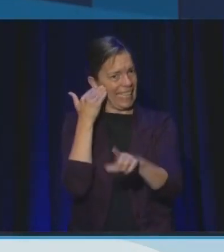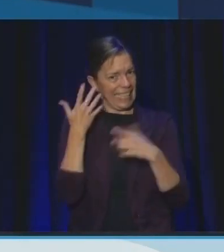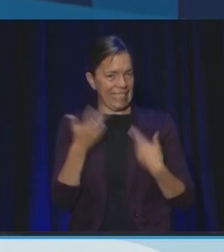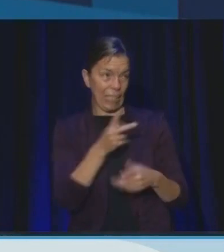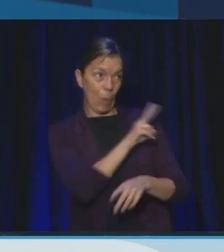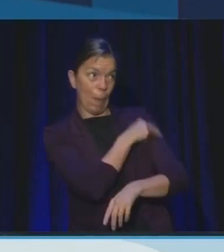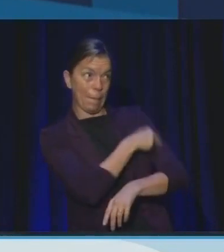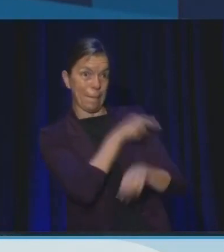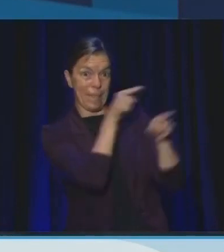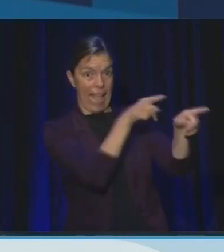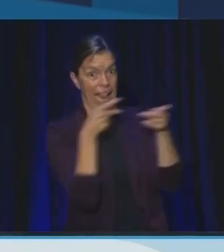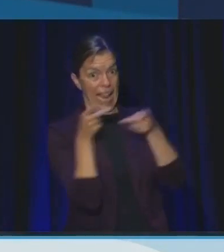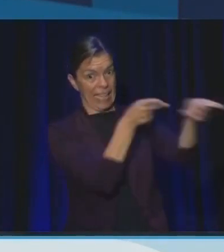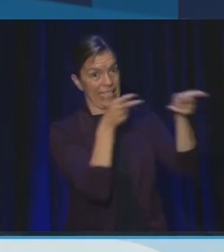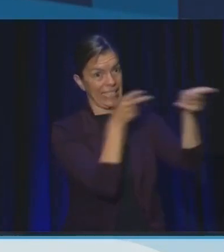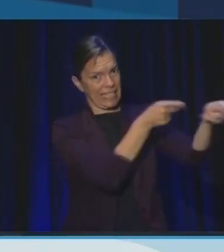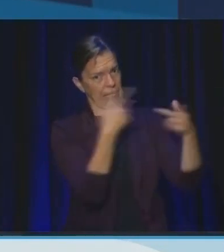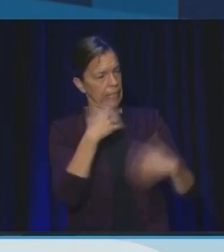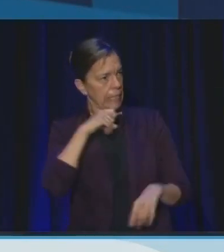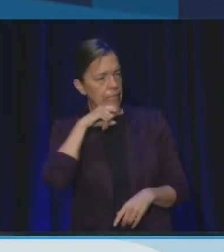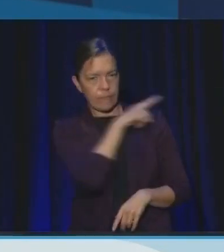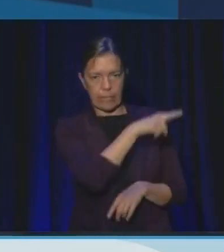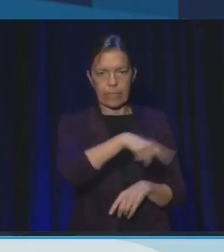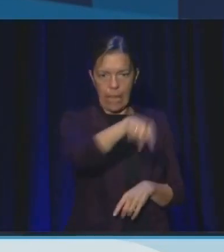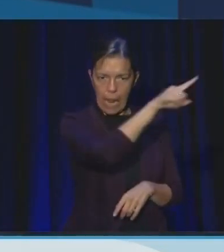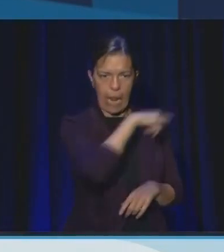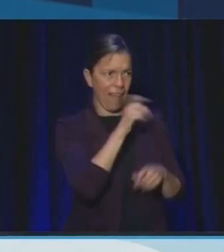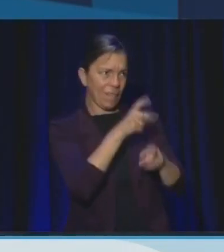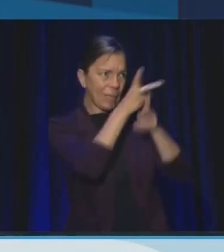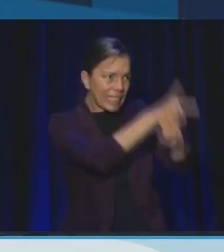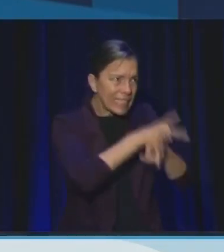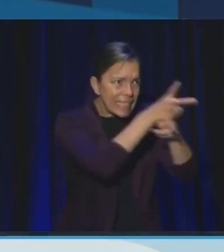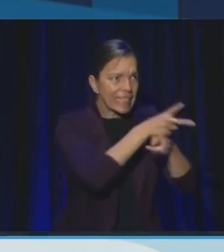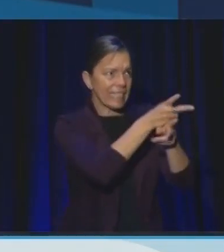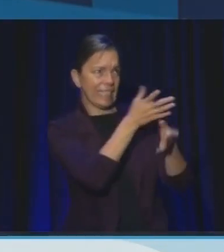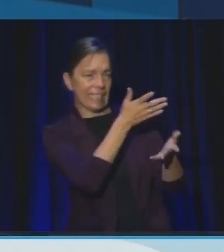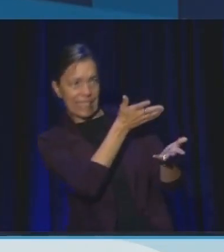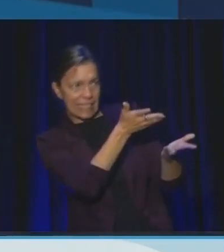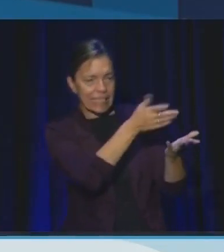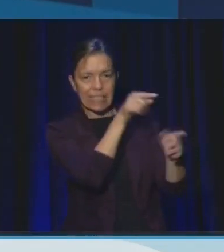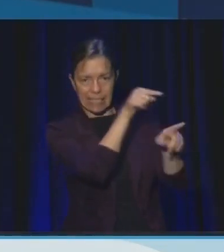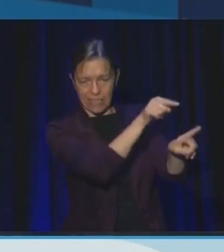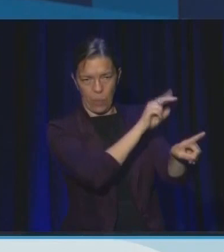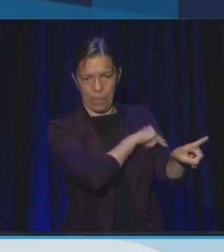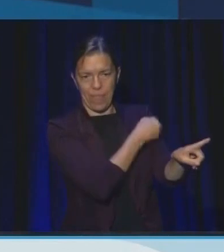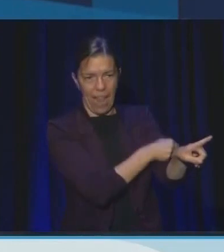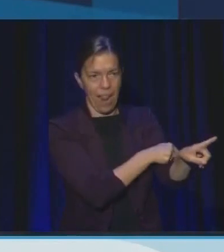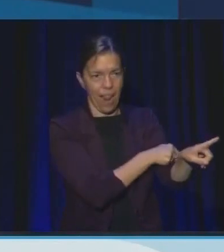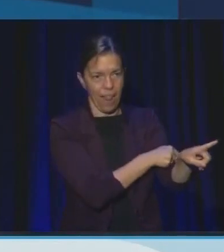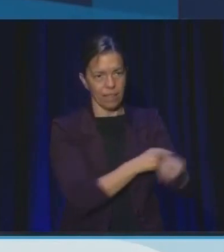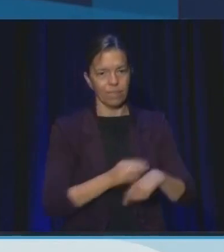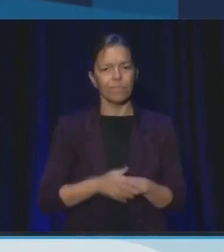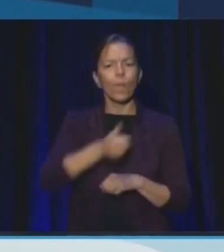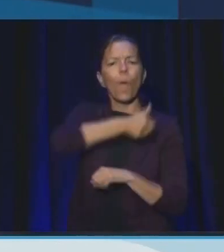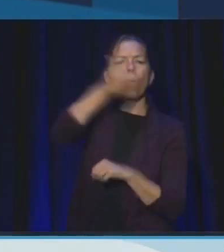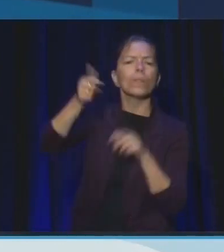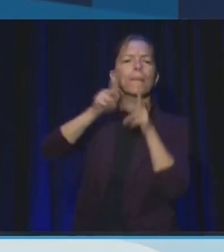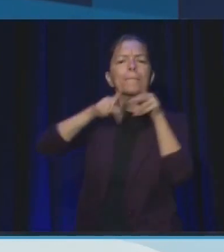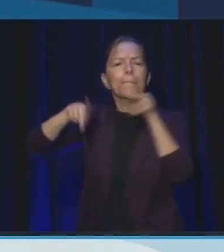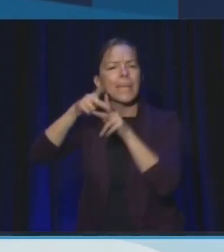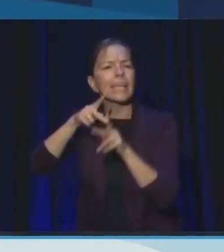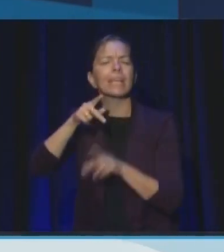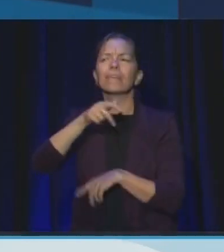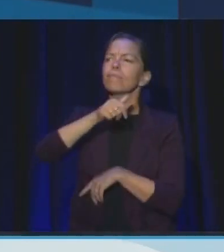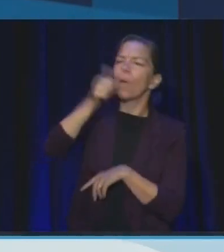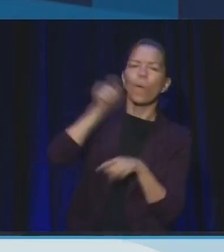in the health hospitals, health a little like everywhere, I'm talking with the premiers ministries of other provinces, I'm looking at what's going on